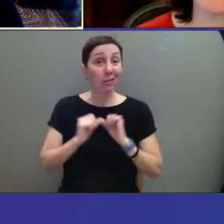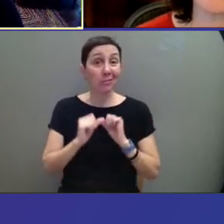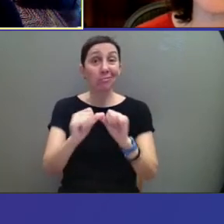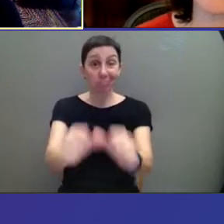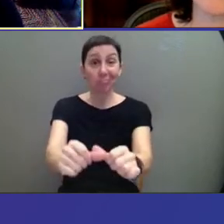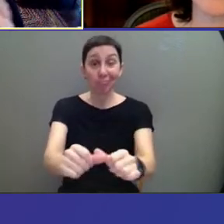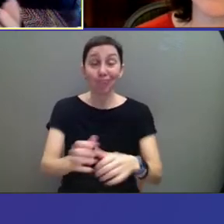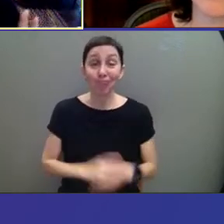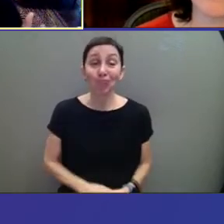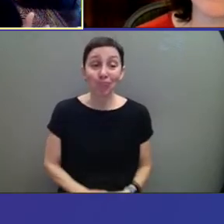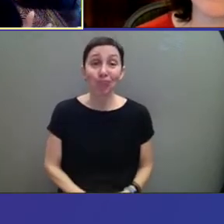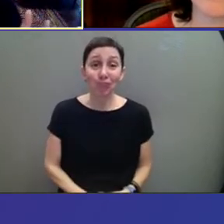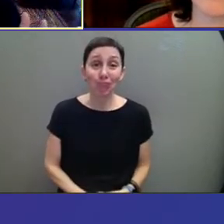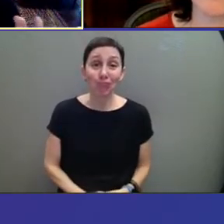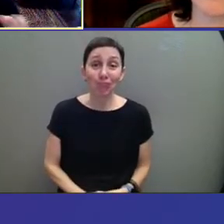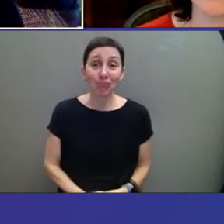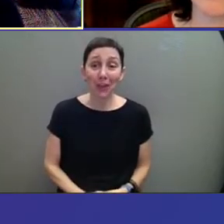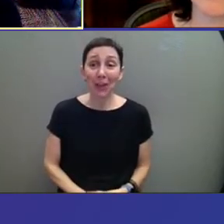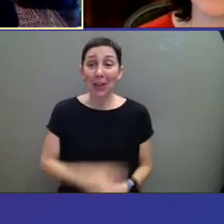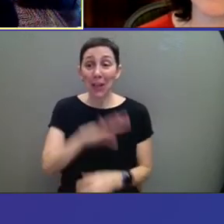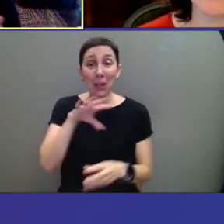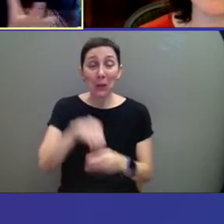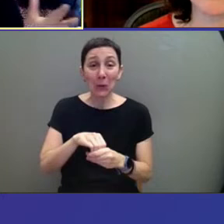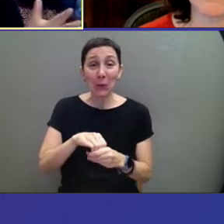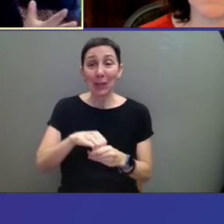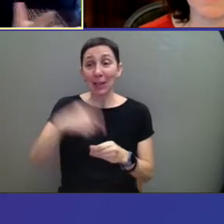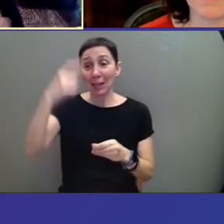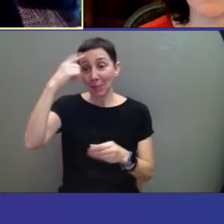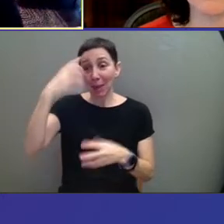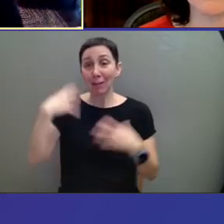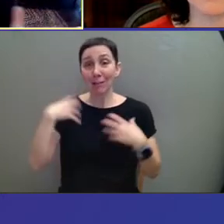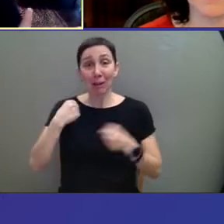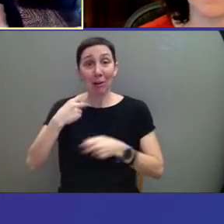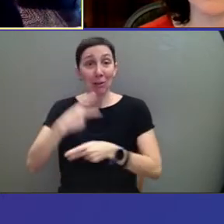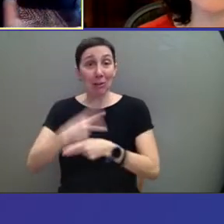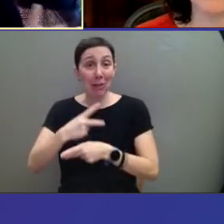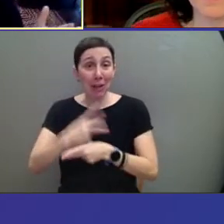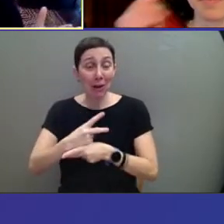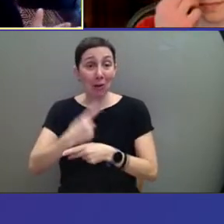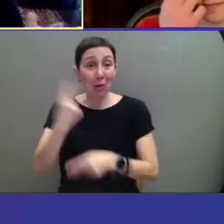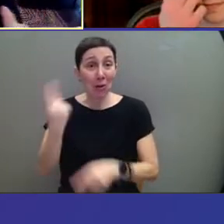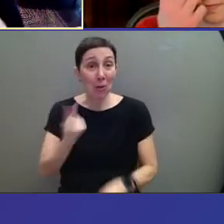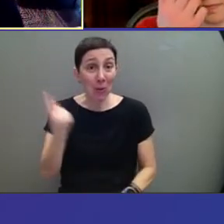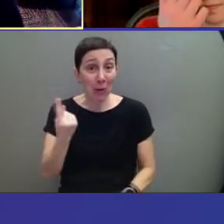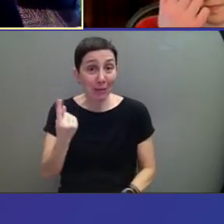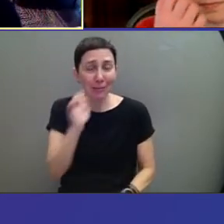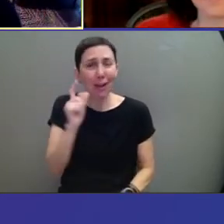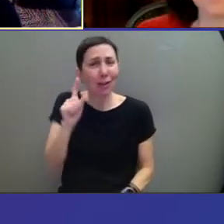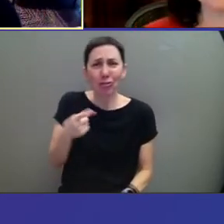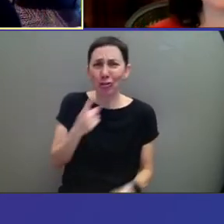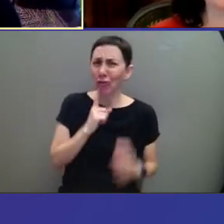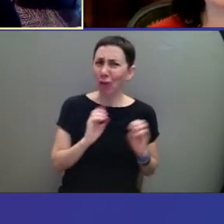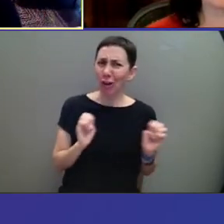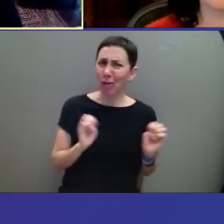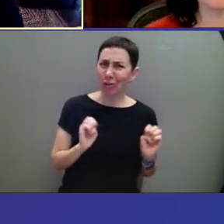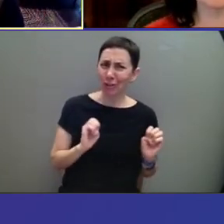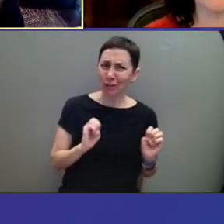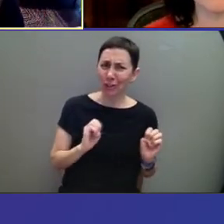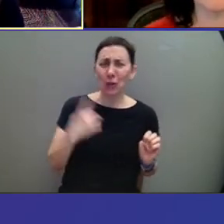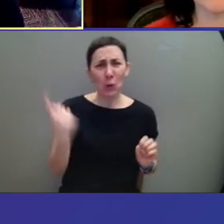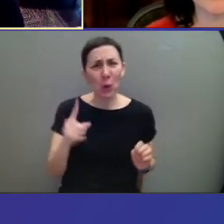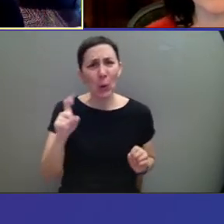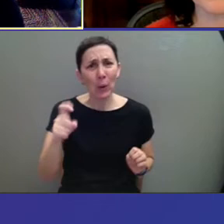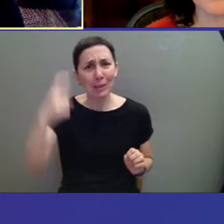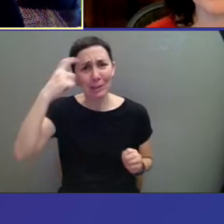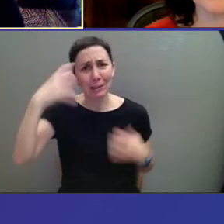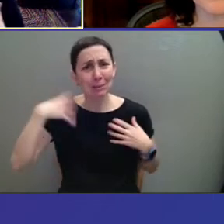be mental health care at all times, and it's not an emergency. We need mental health care all the